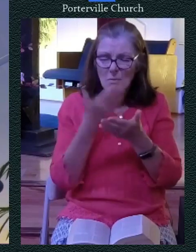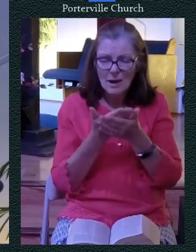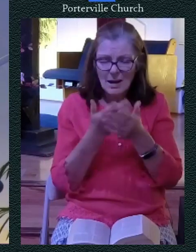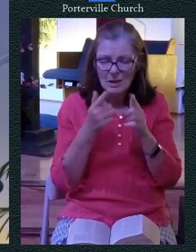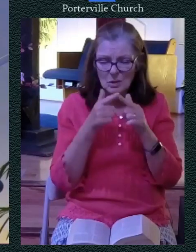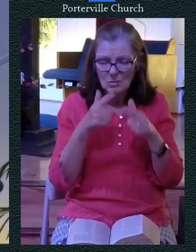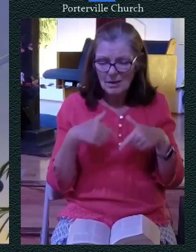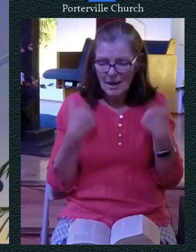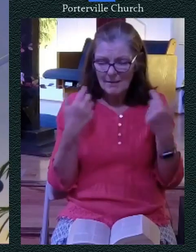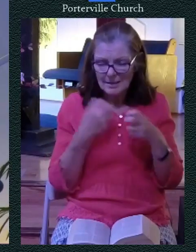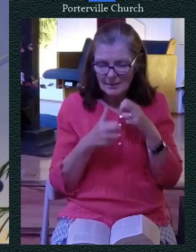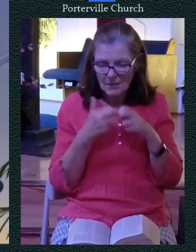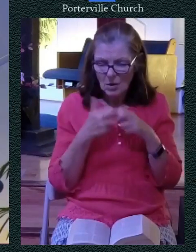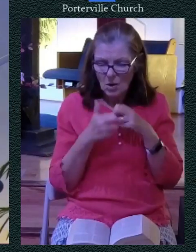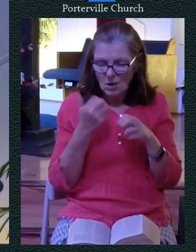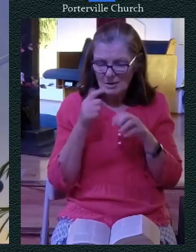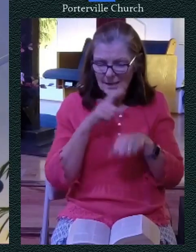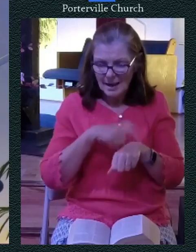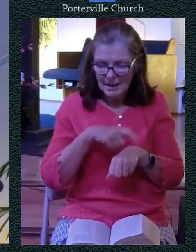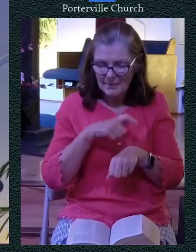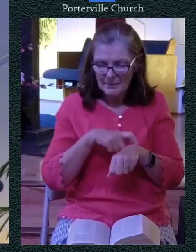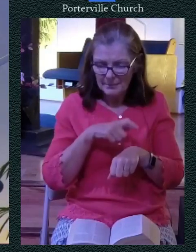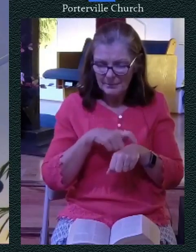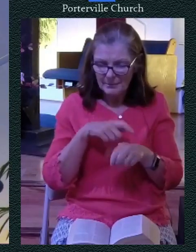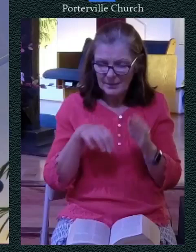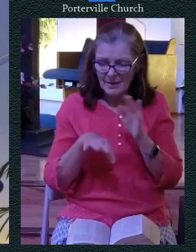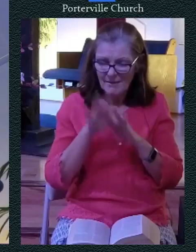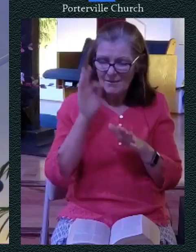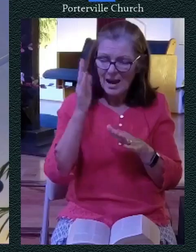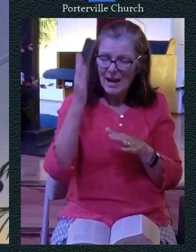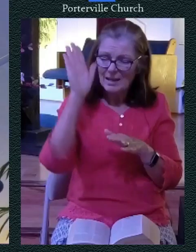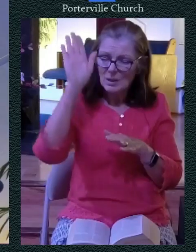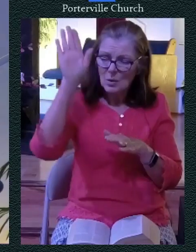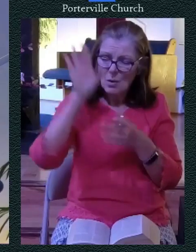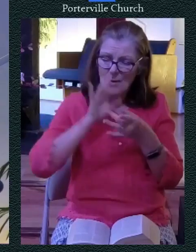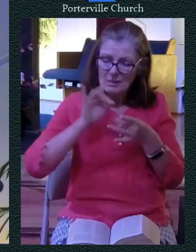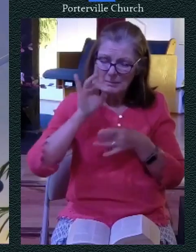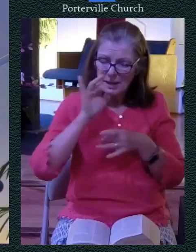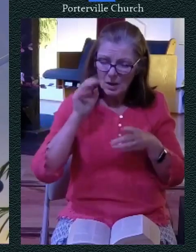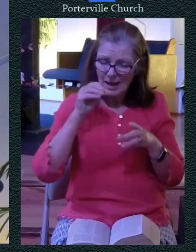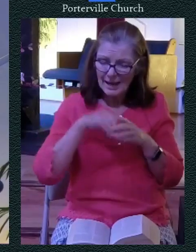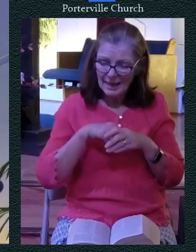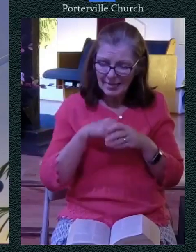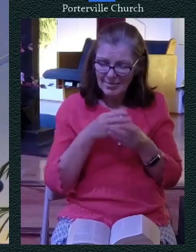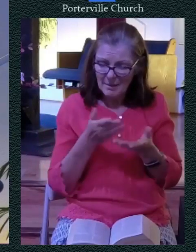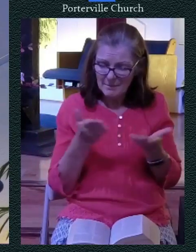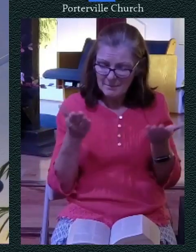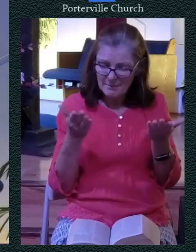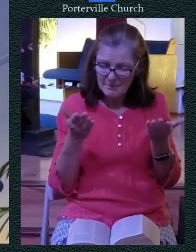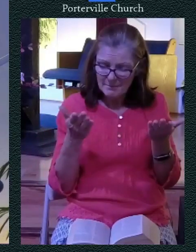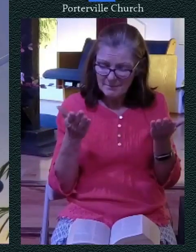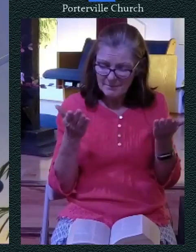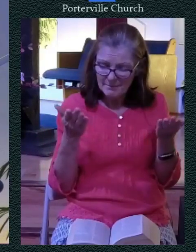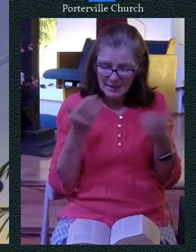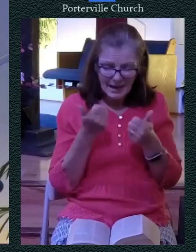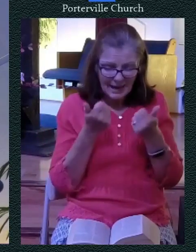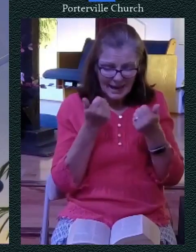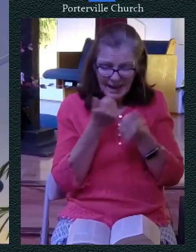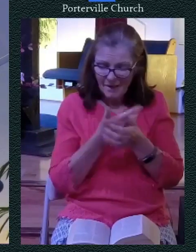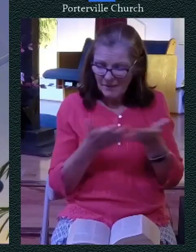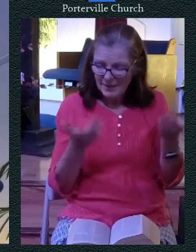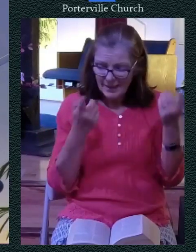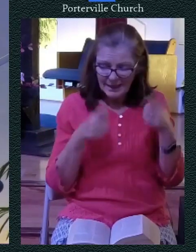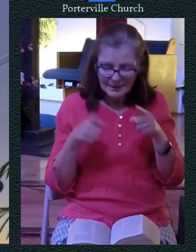moments, to find you present in them, to know you accomplishing the things that only you